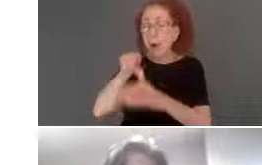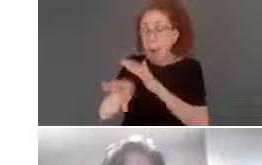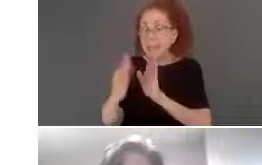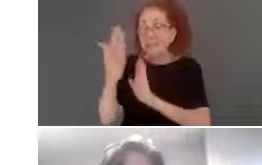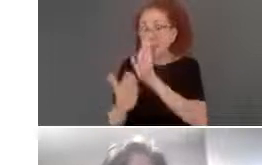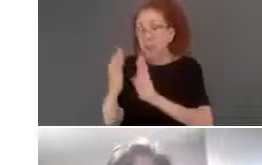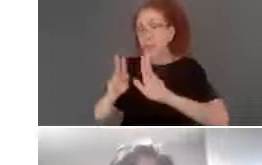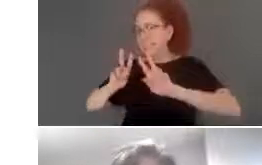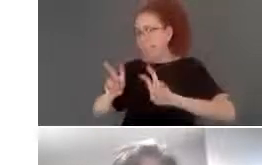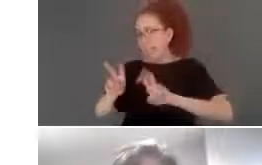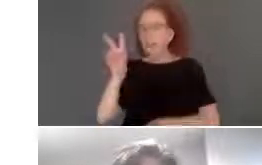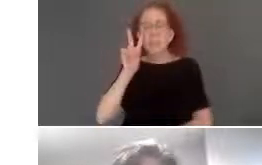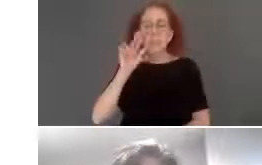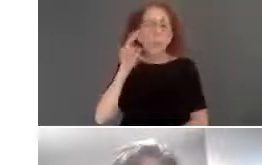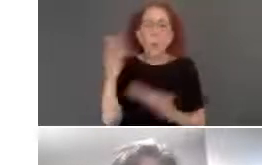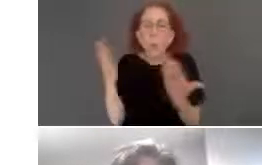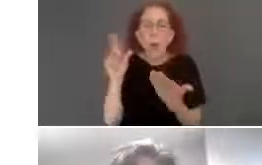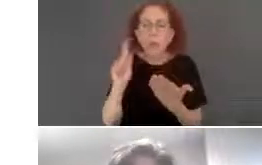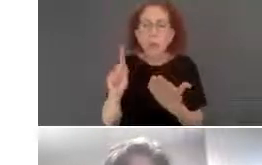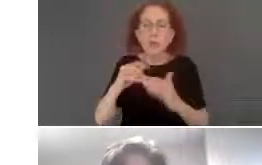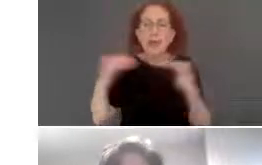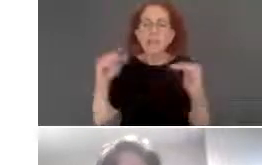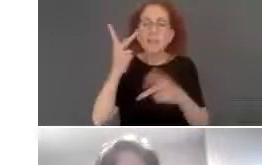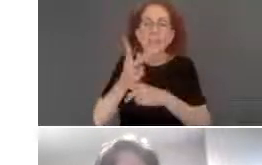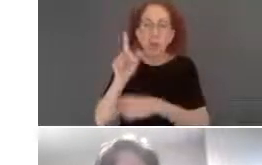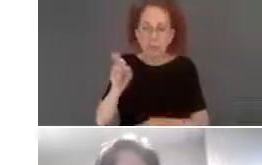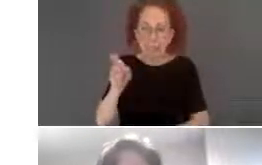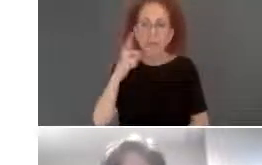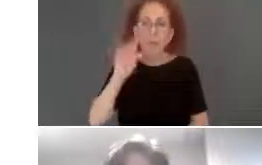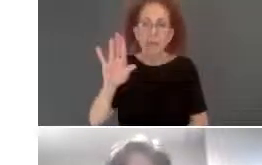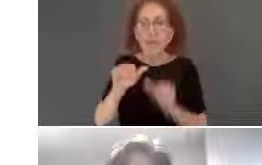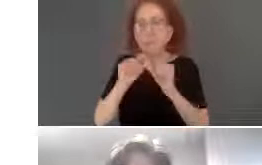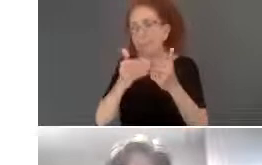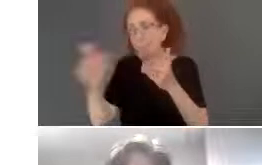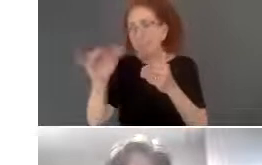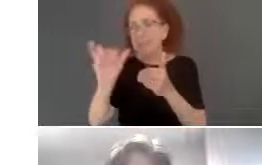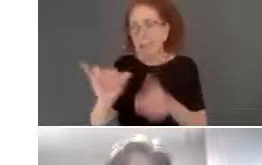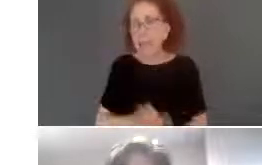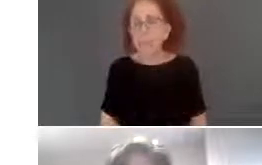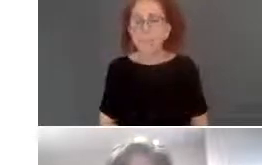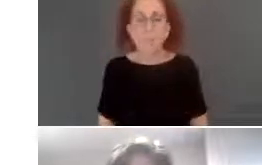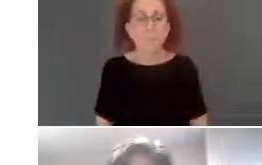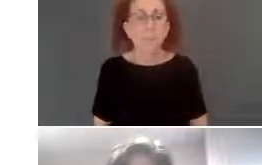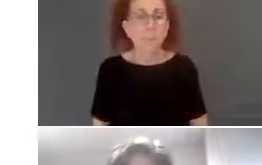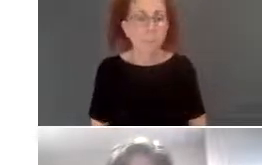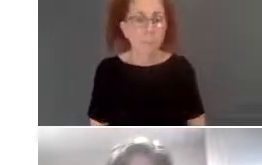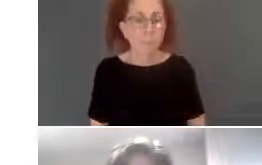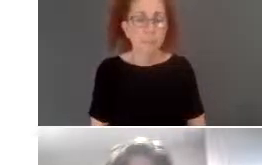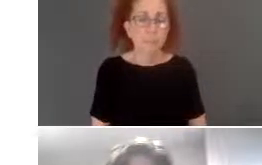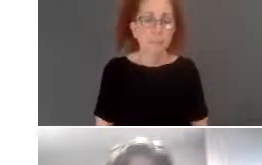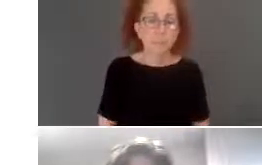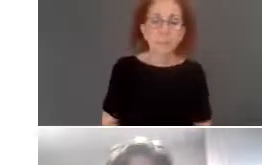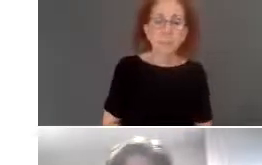to determine the necessary level of care that they're going to need for their duration of being at the Bounce Back Philly